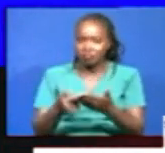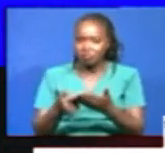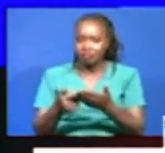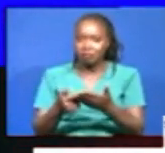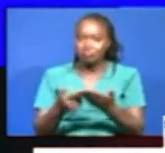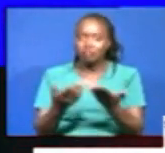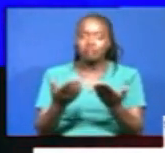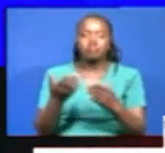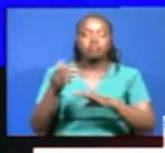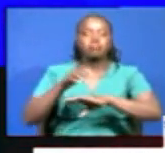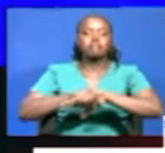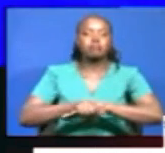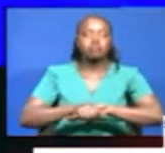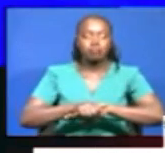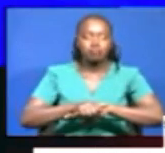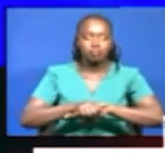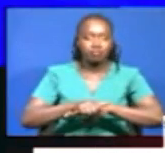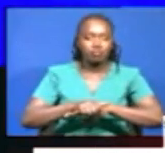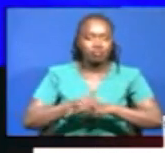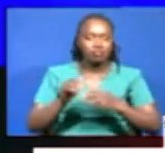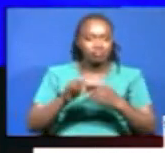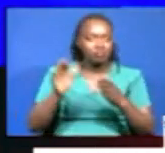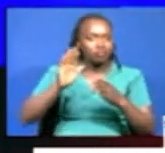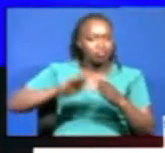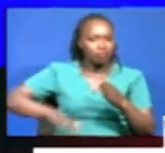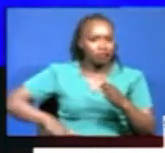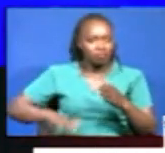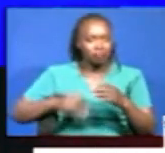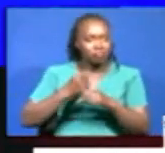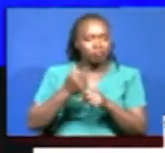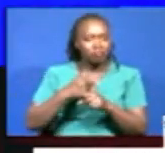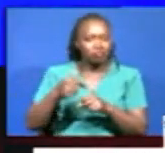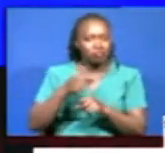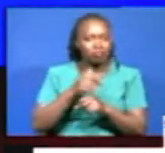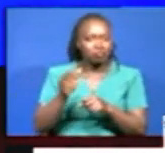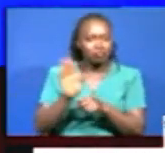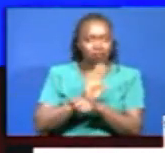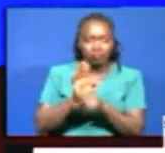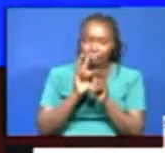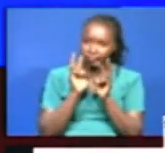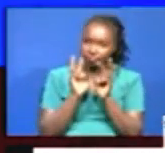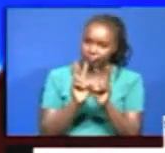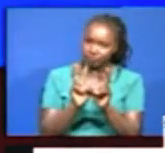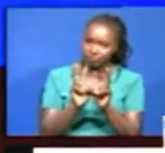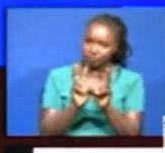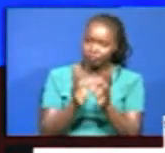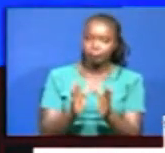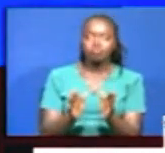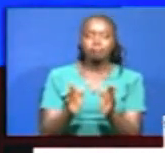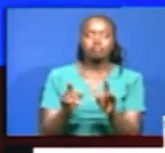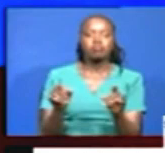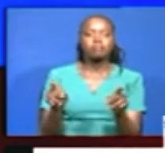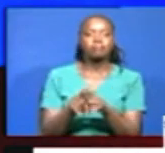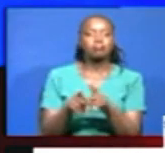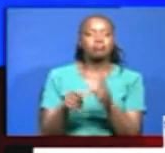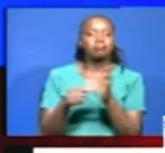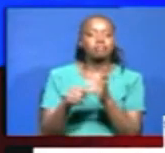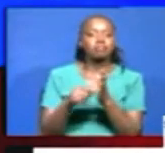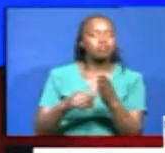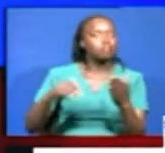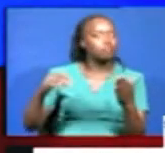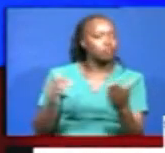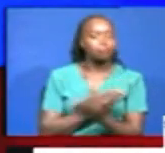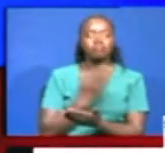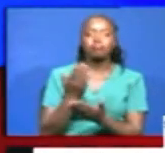in. Further delay will make us busy spectators as calamity wipes out lives